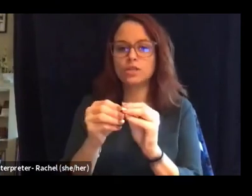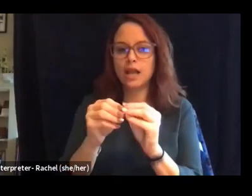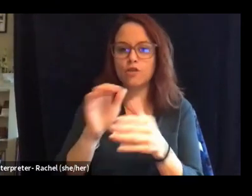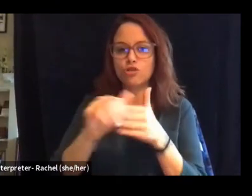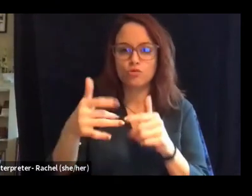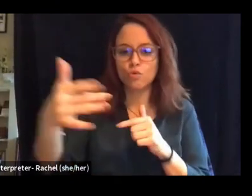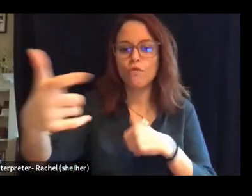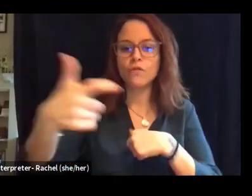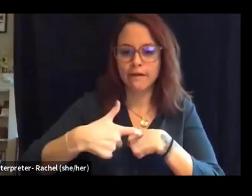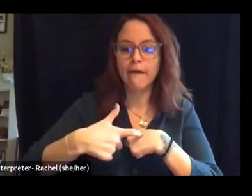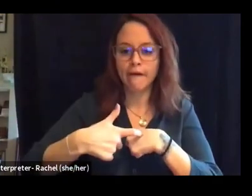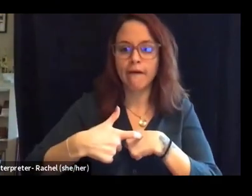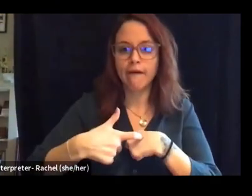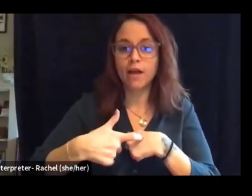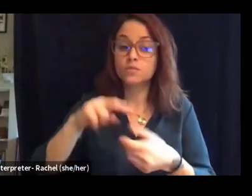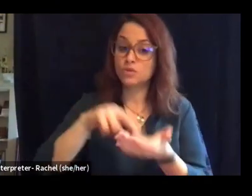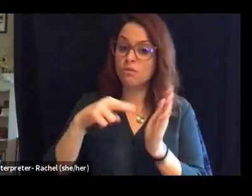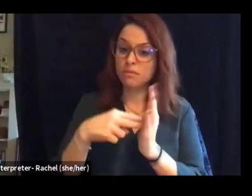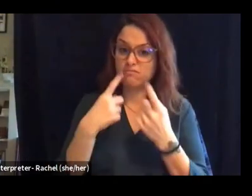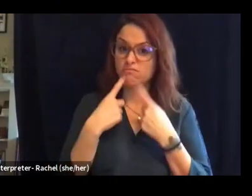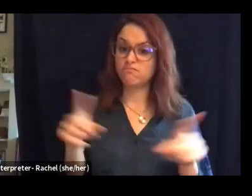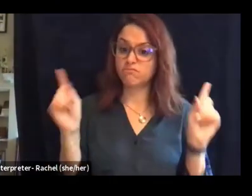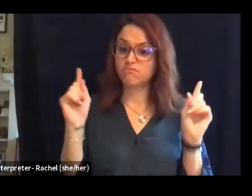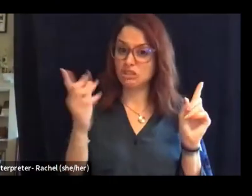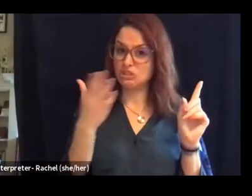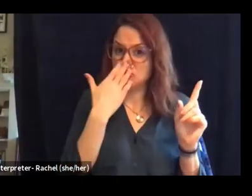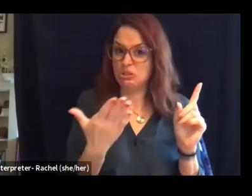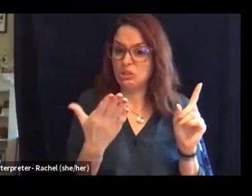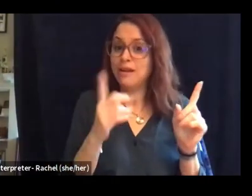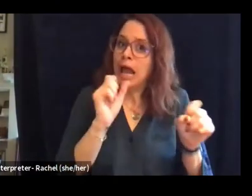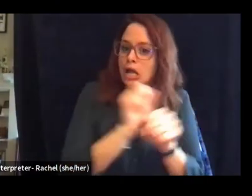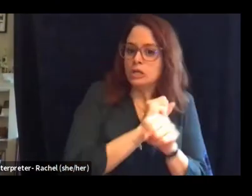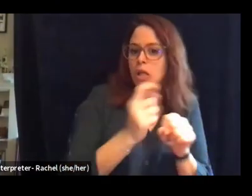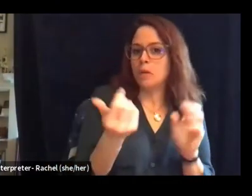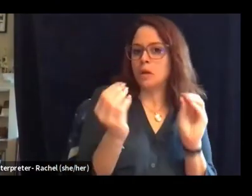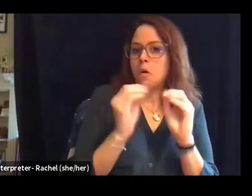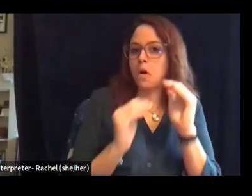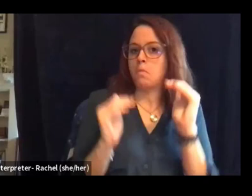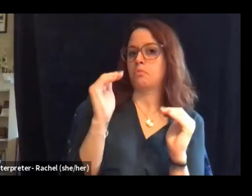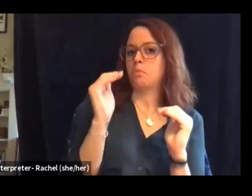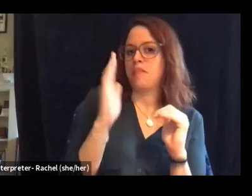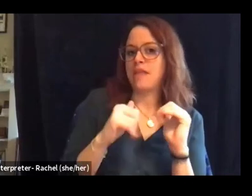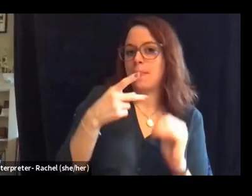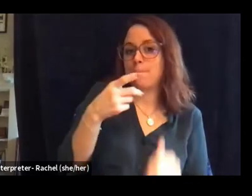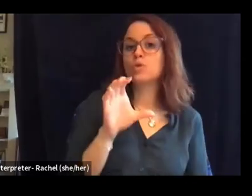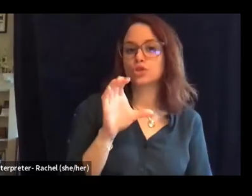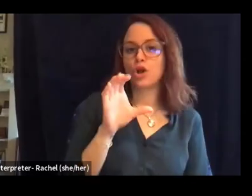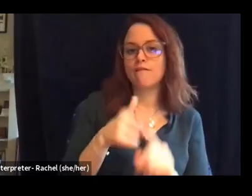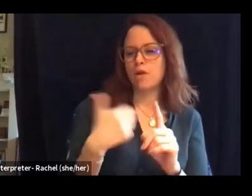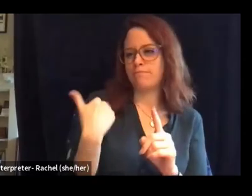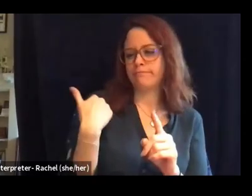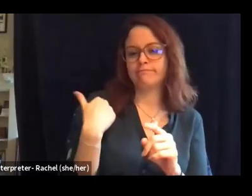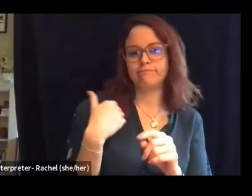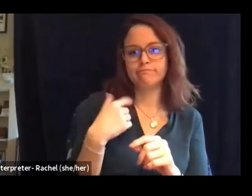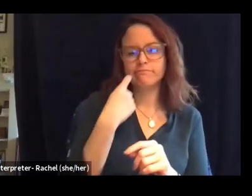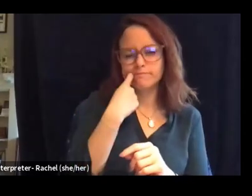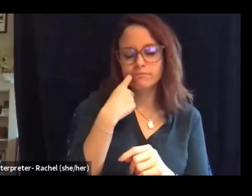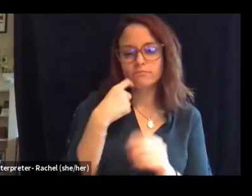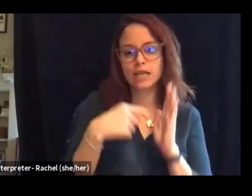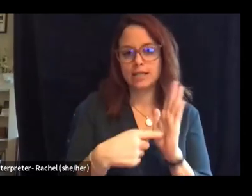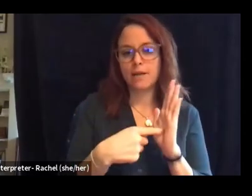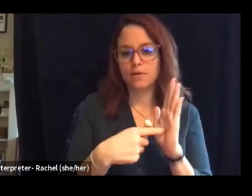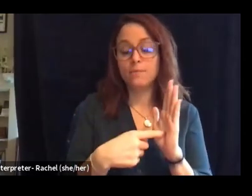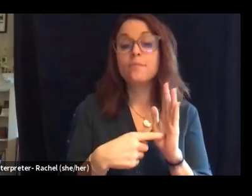So it's effective, right? And it's even more effective than the postcard in the previous example. There are other tactics like email